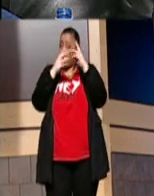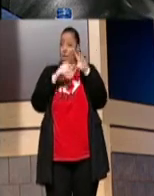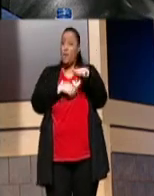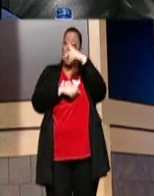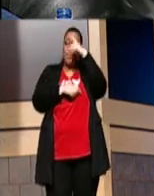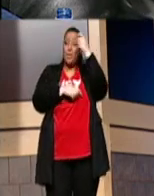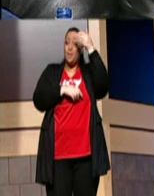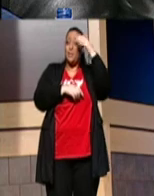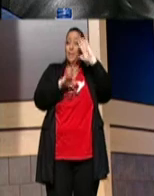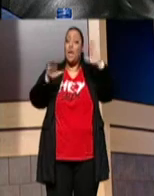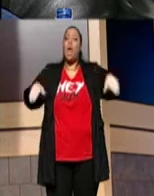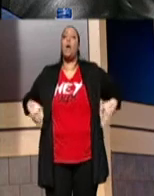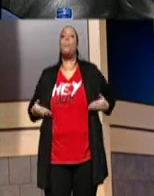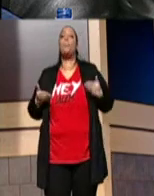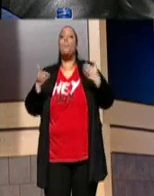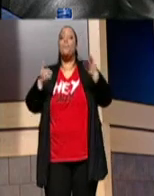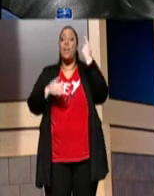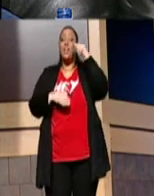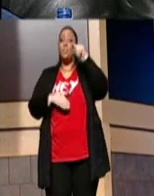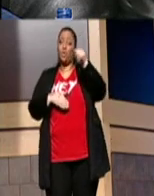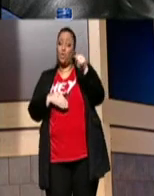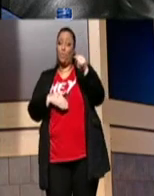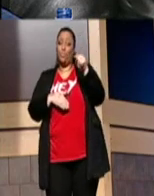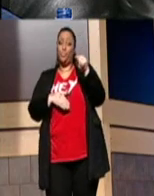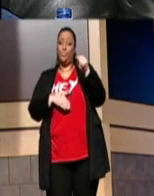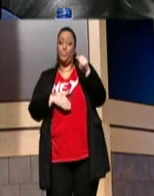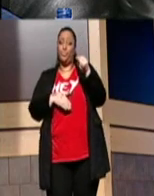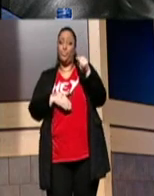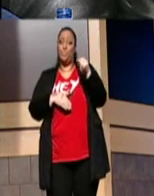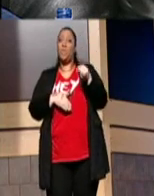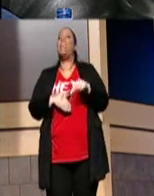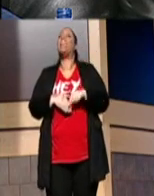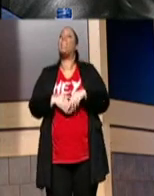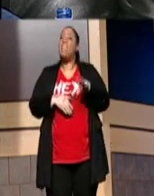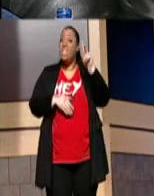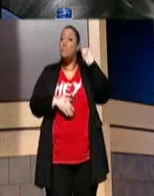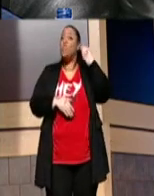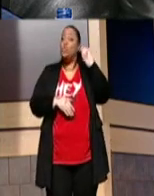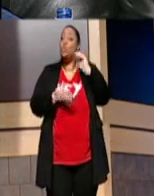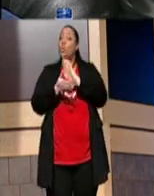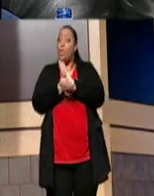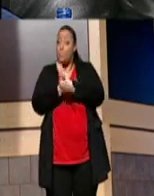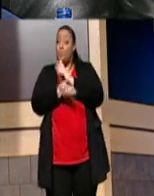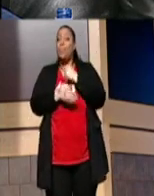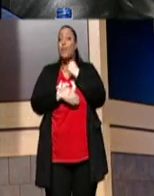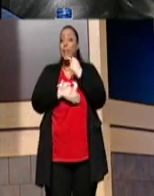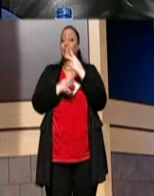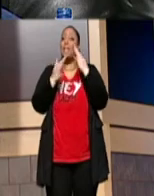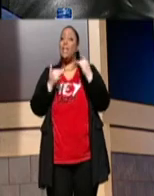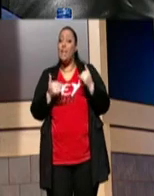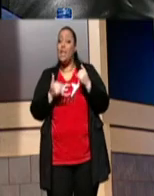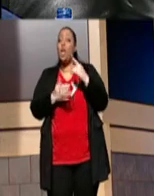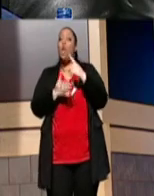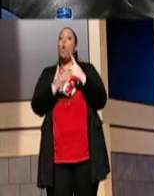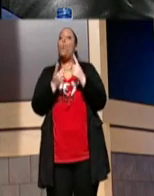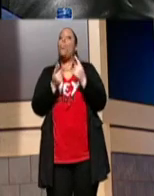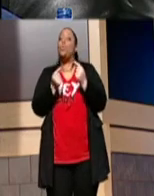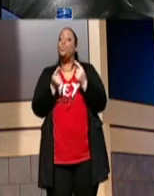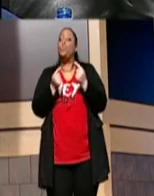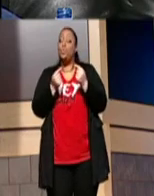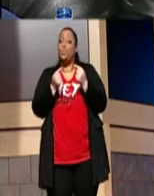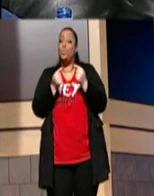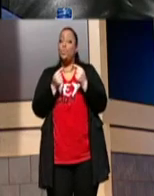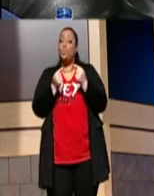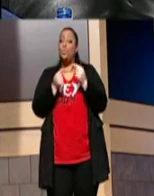God provides for you. Even toilet paper. Mm. And I said, now what you do